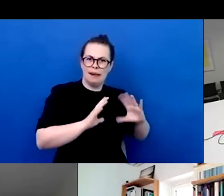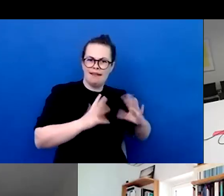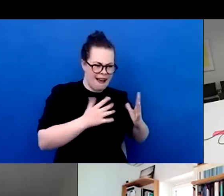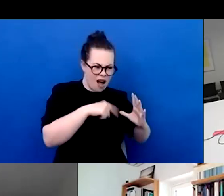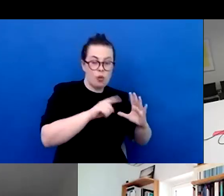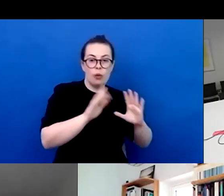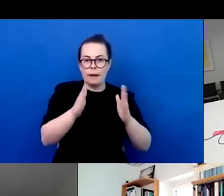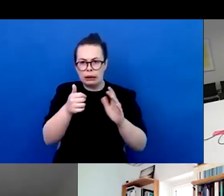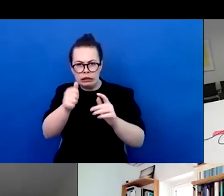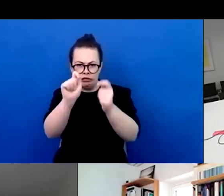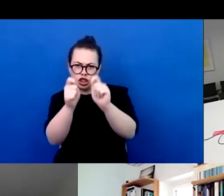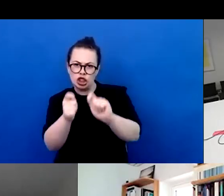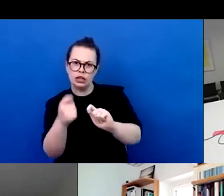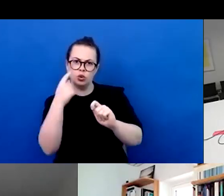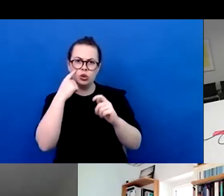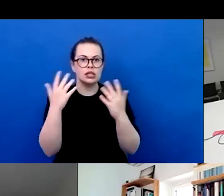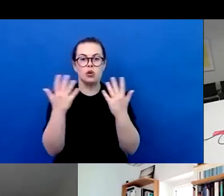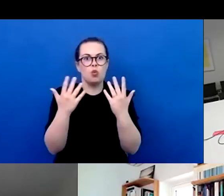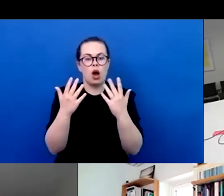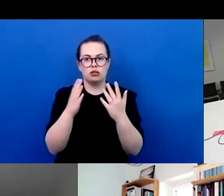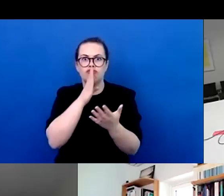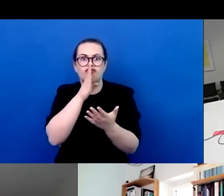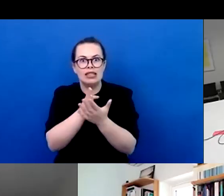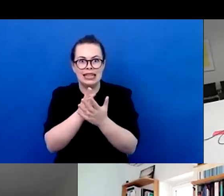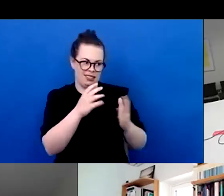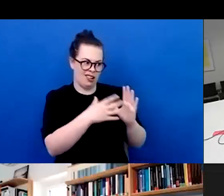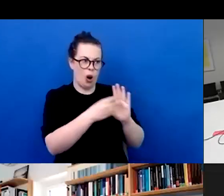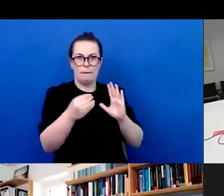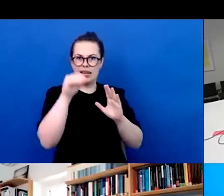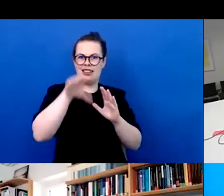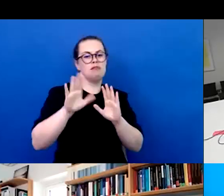changes in the direction of more plausible algorithms.